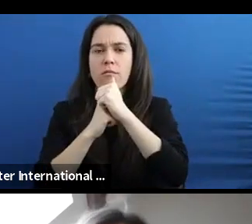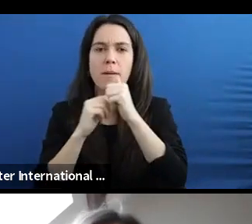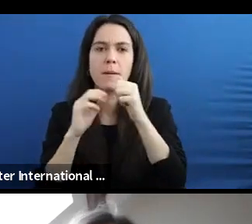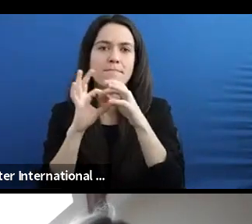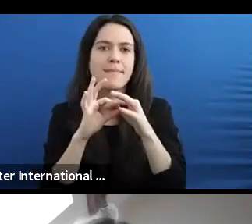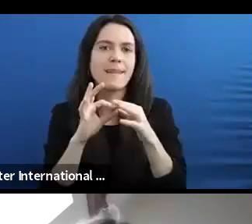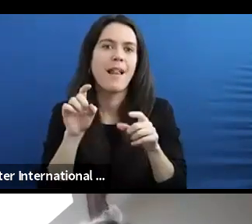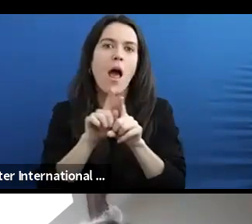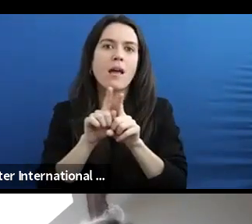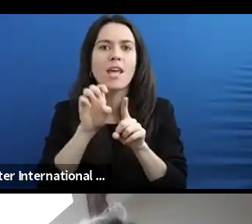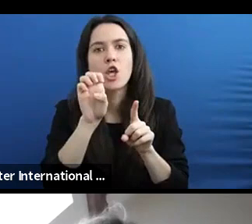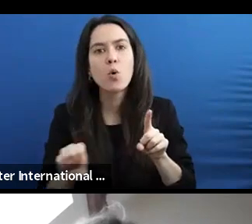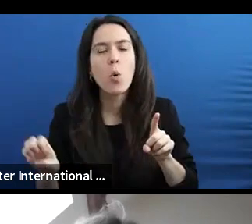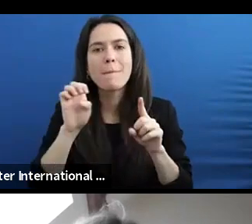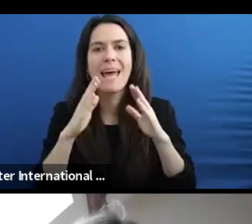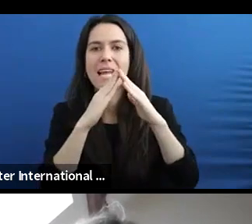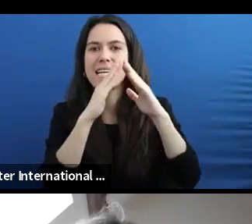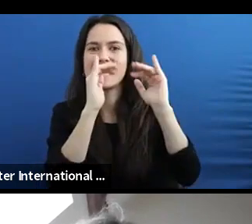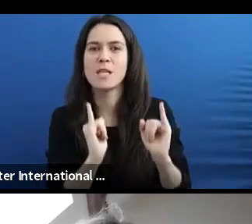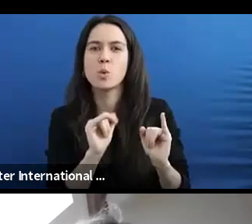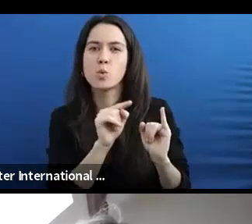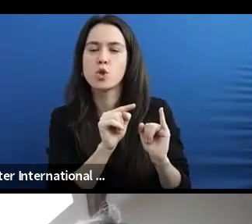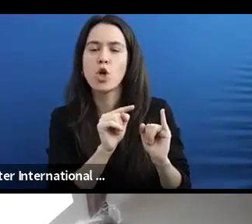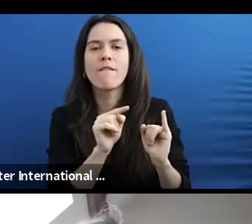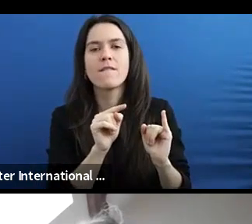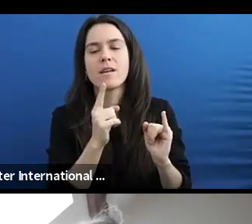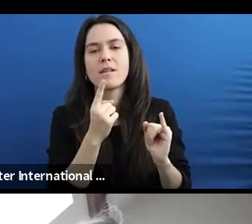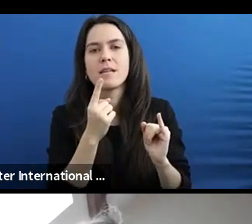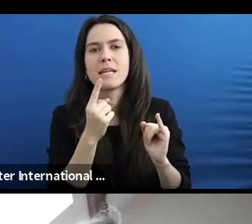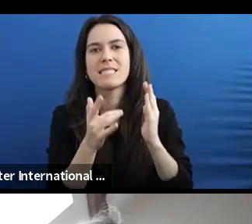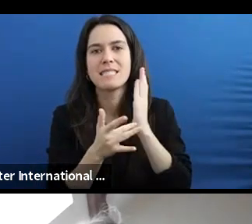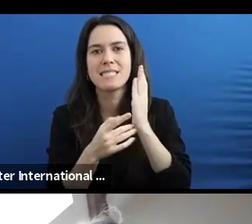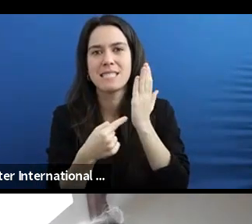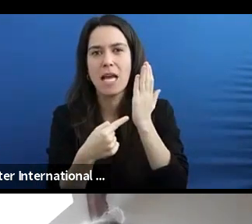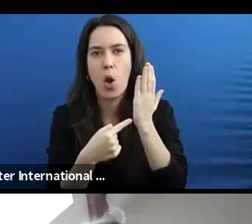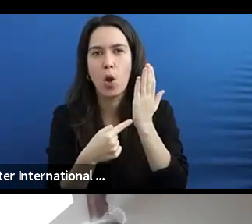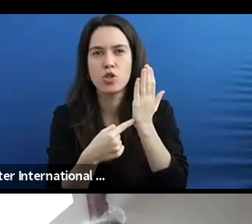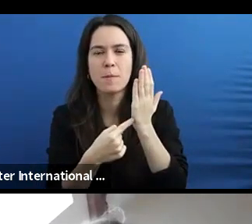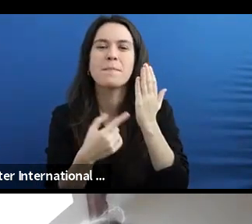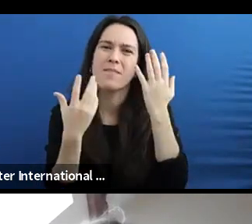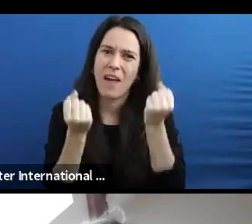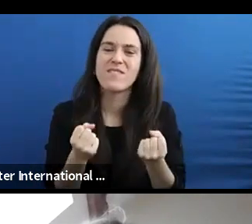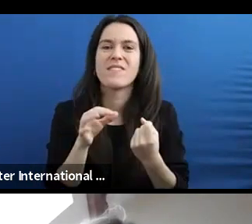European Institute of Technologies, that have a special